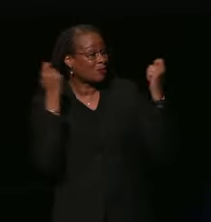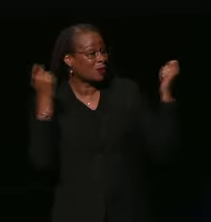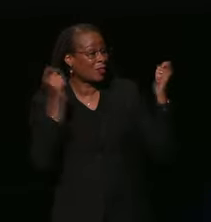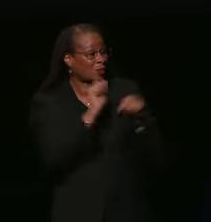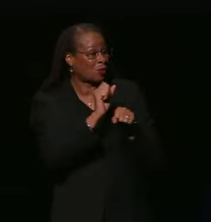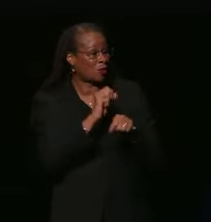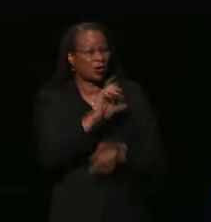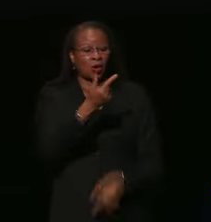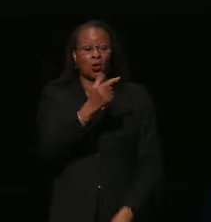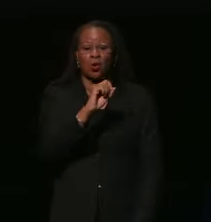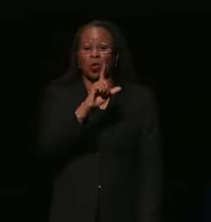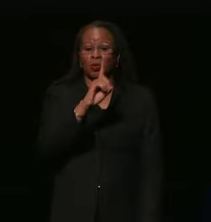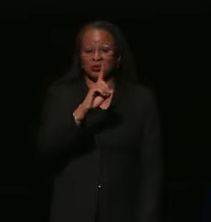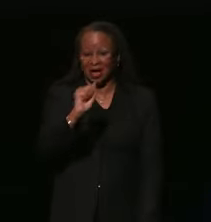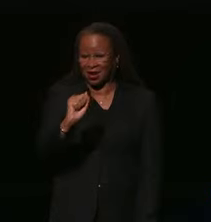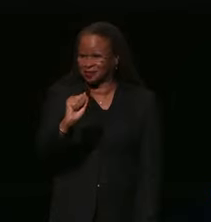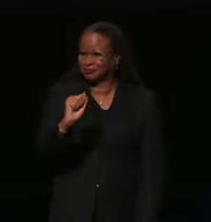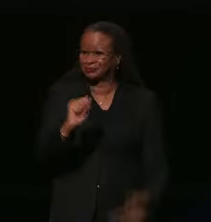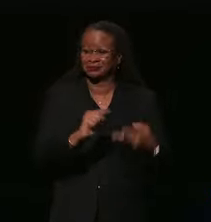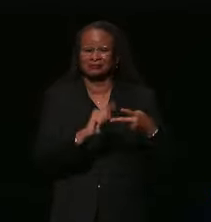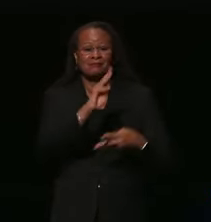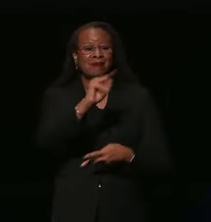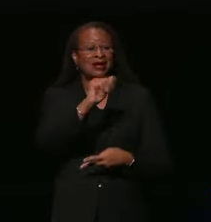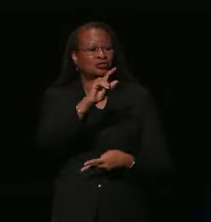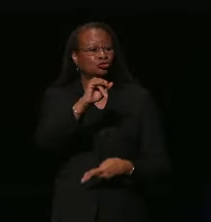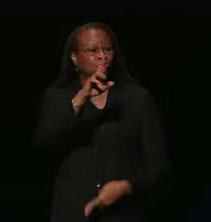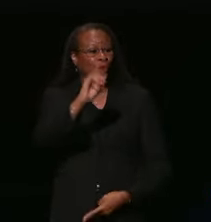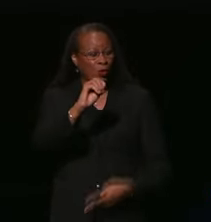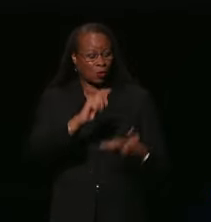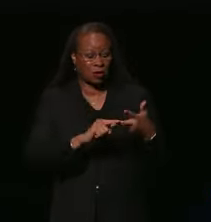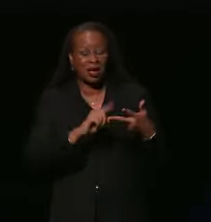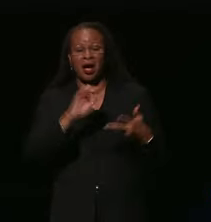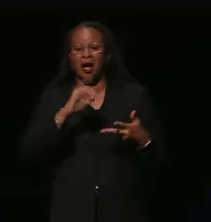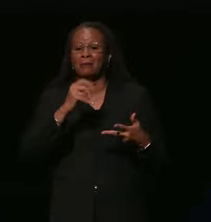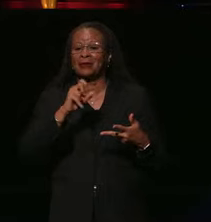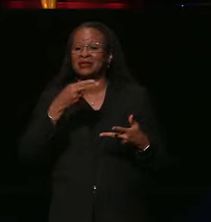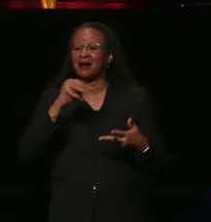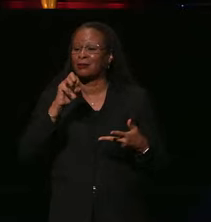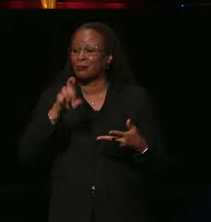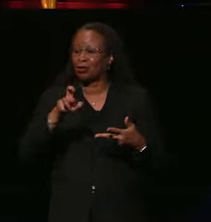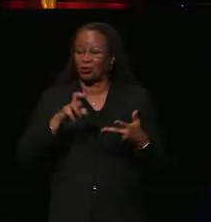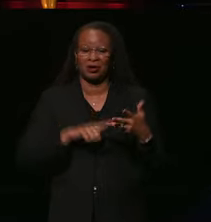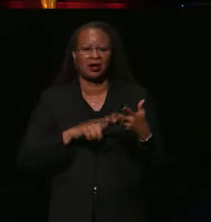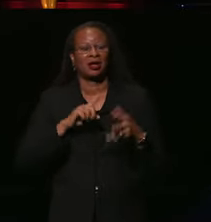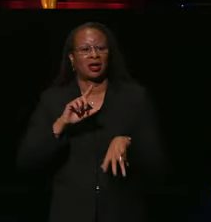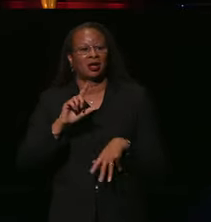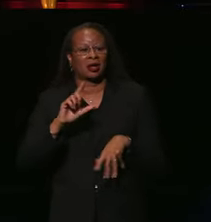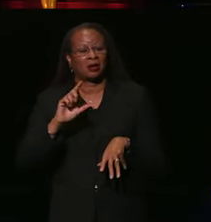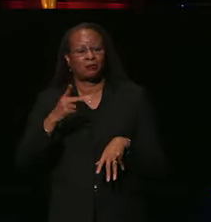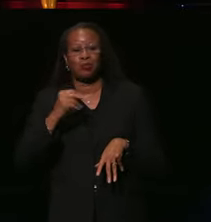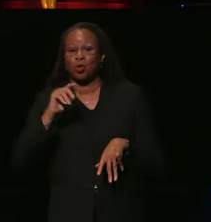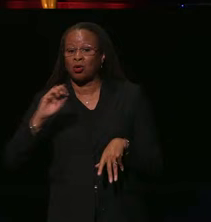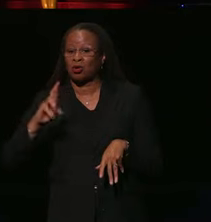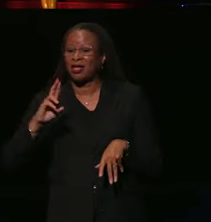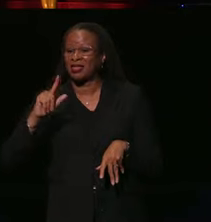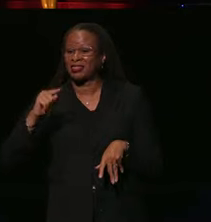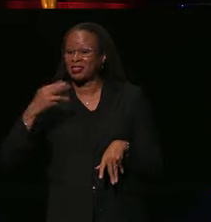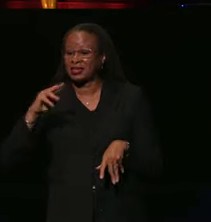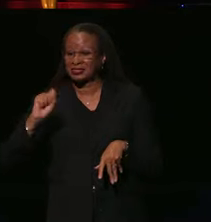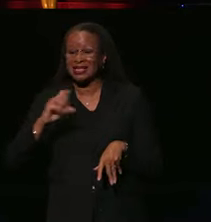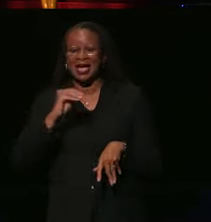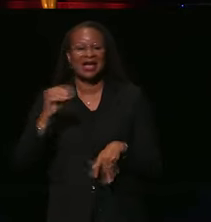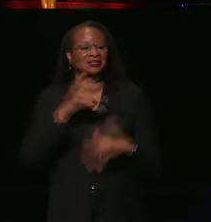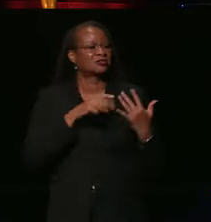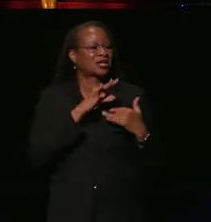of Golda, Maestro, Oppenheimer, Poor Things, and Society of the